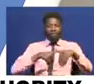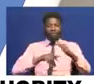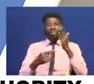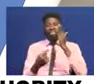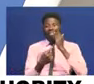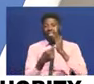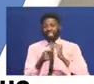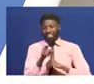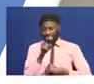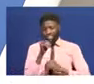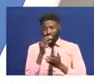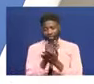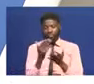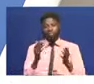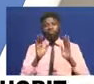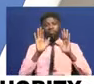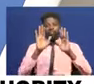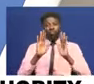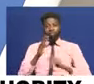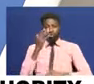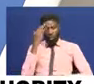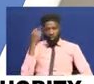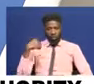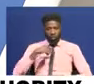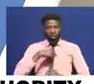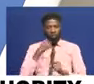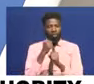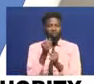also something that is useful, because it means it makes us more efficient.